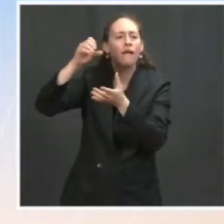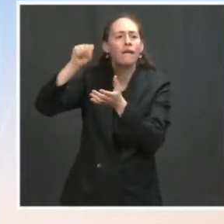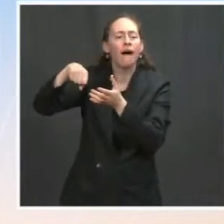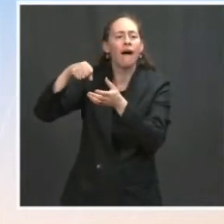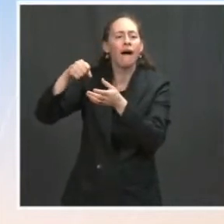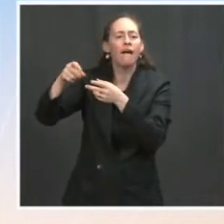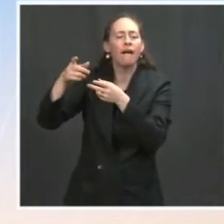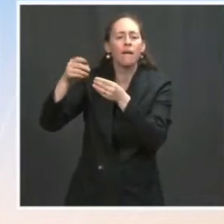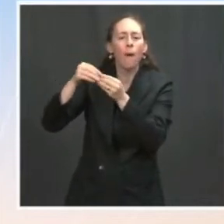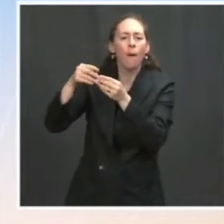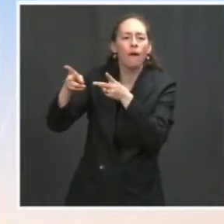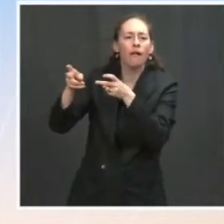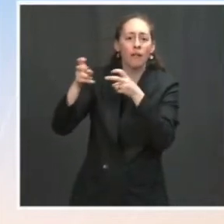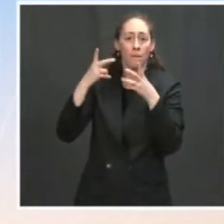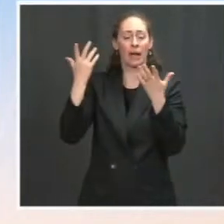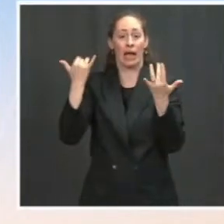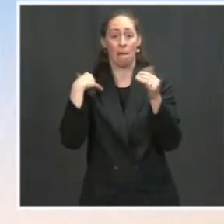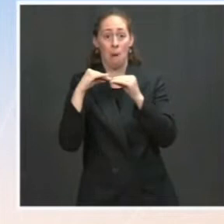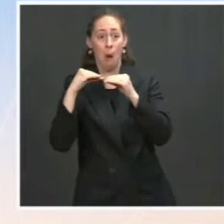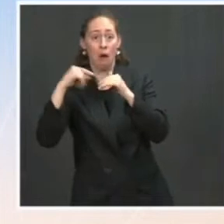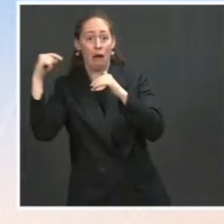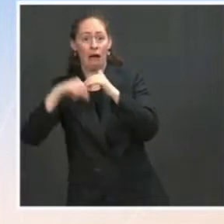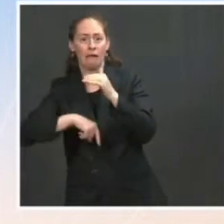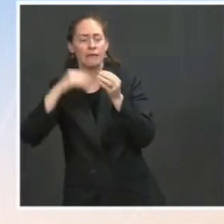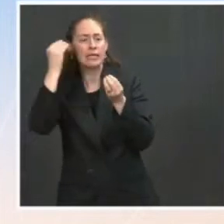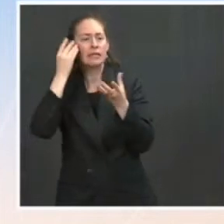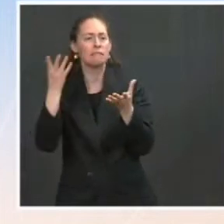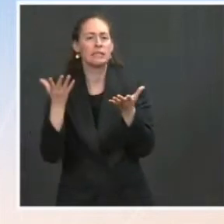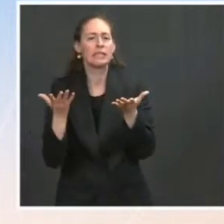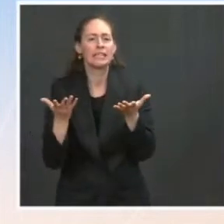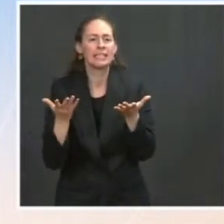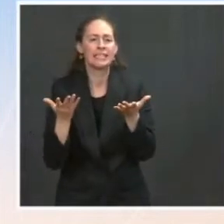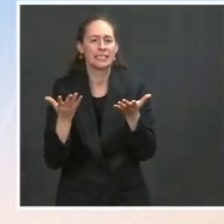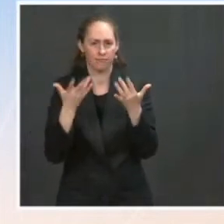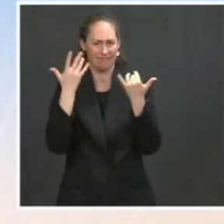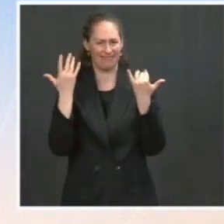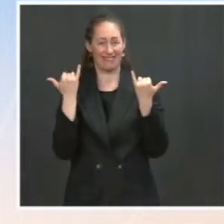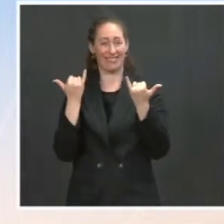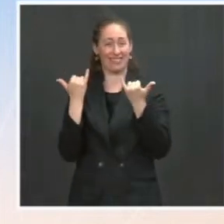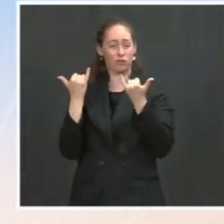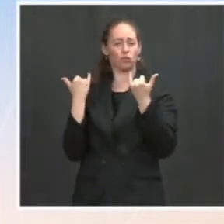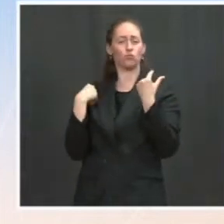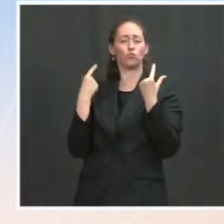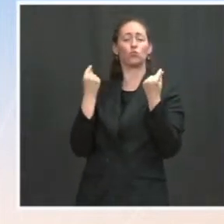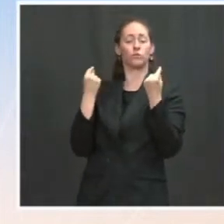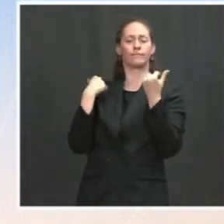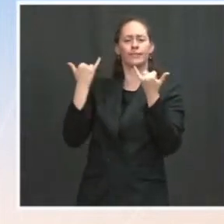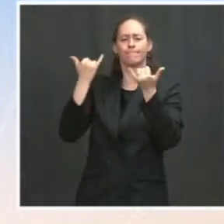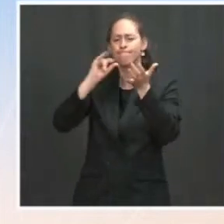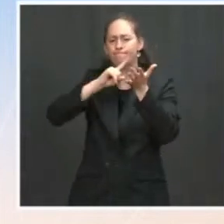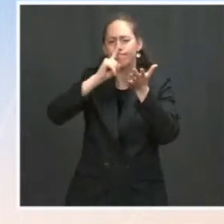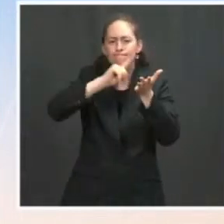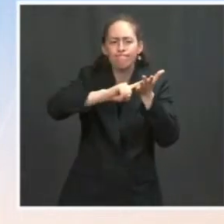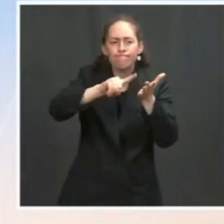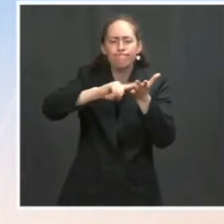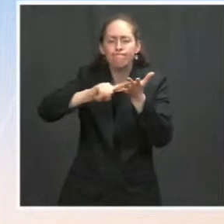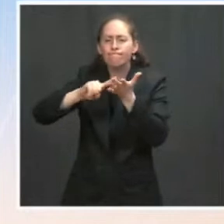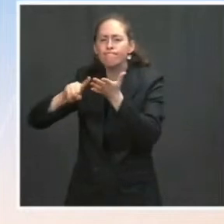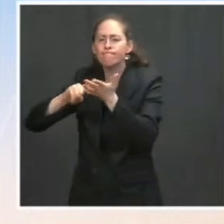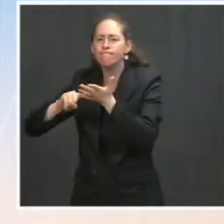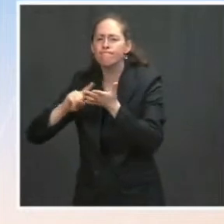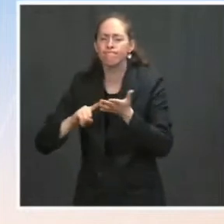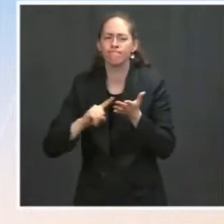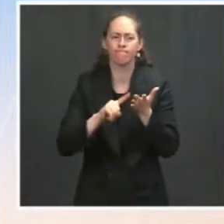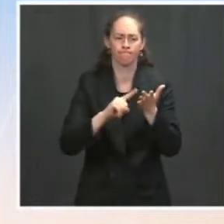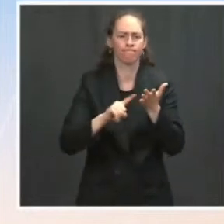it's subject to an investigation, and those details are held within that investigation. But it certainly is a concern we have in the case